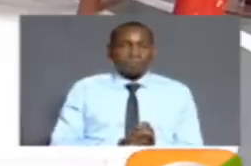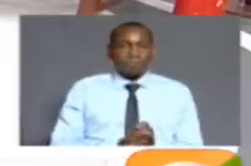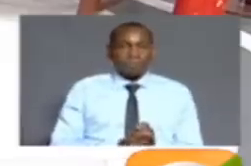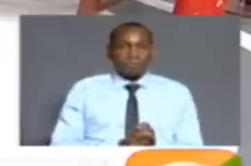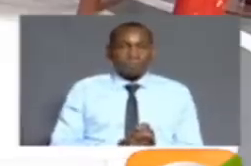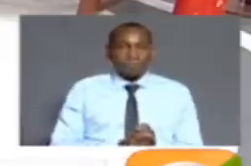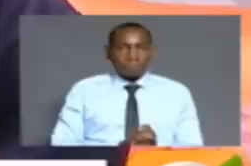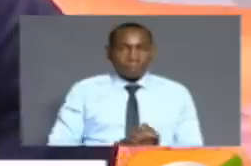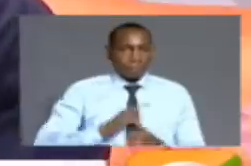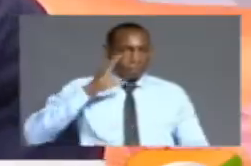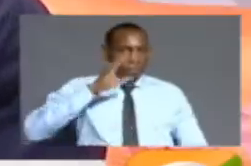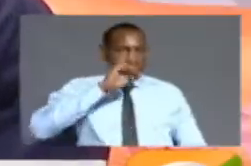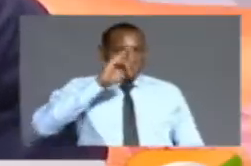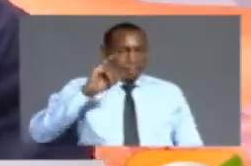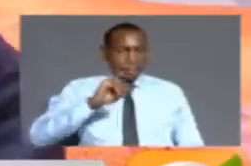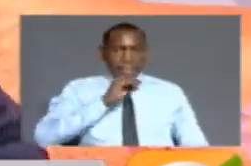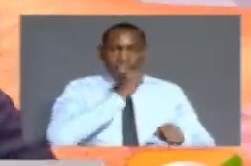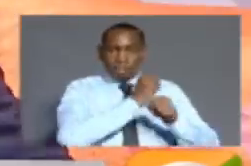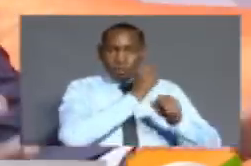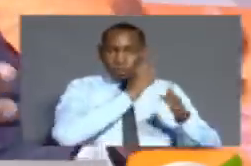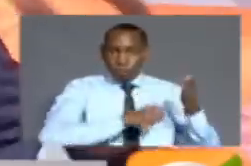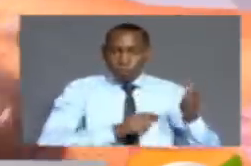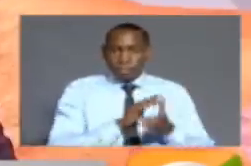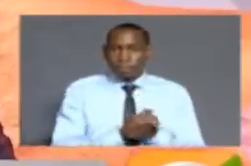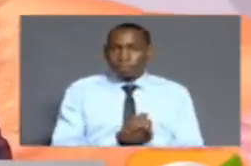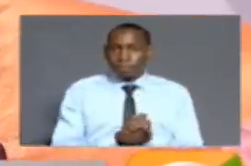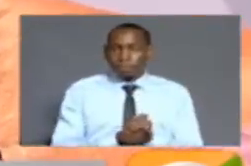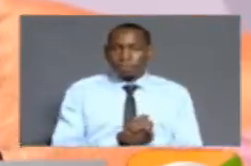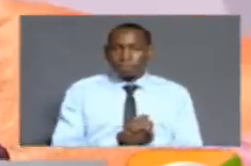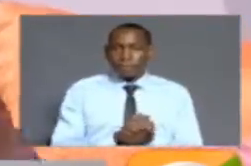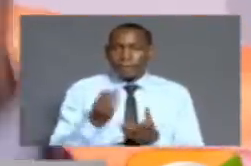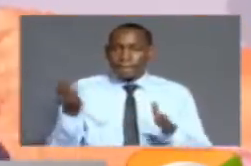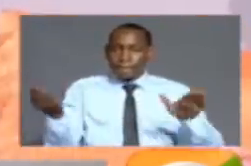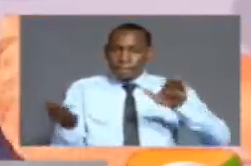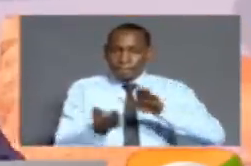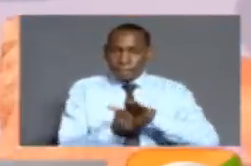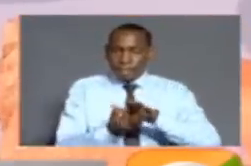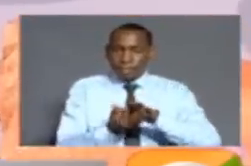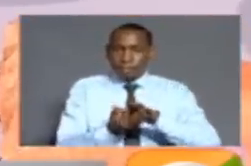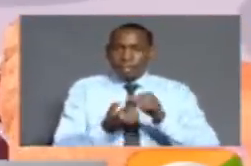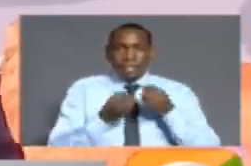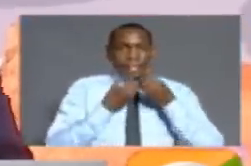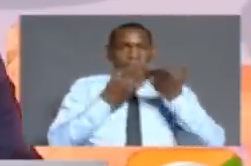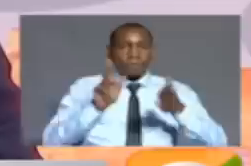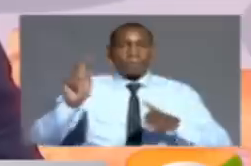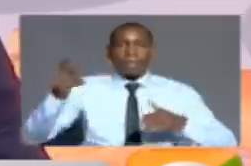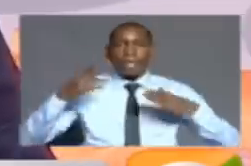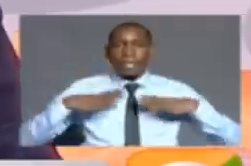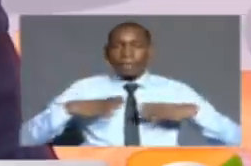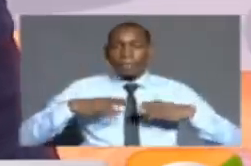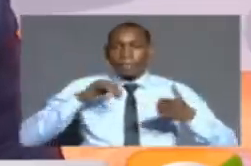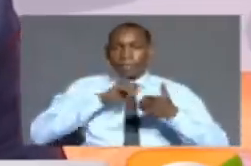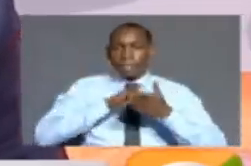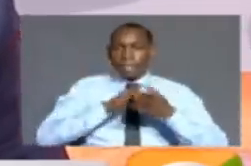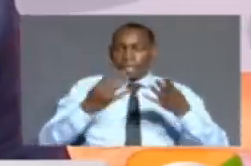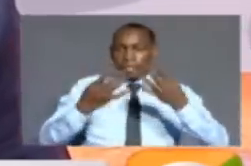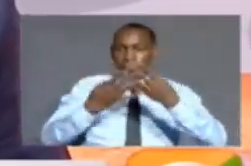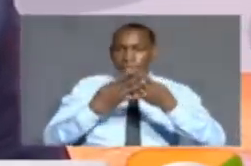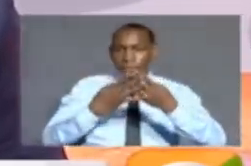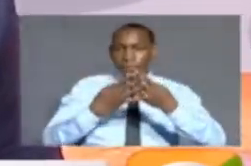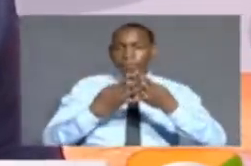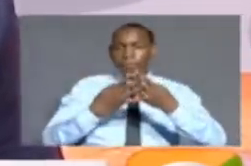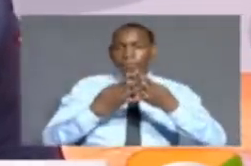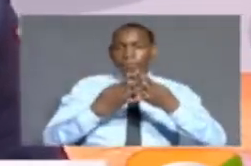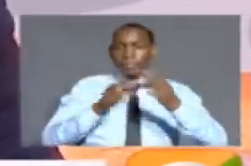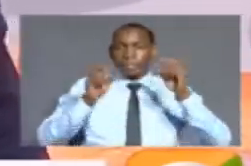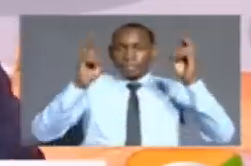What Maraga should do? Maraga should take that file and come out and tell Kenyans, we are going to prosecute this matter in